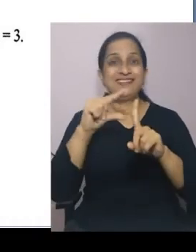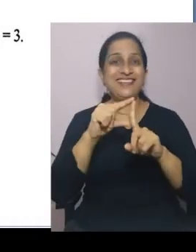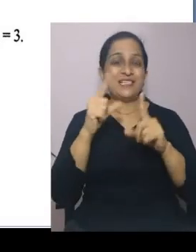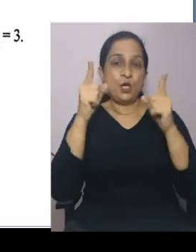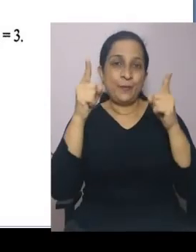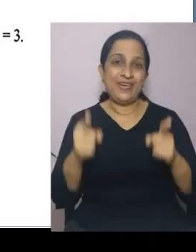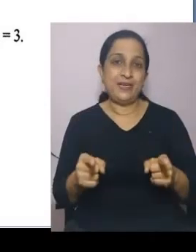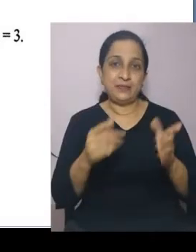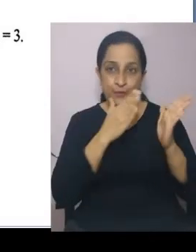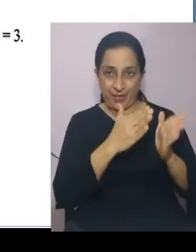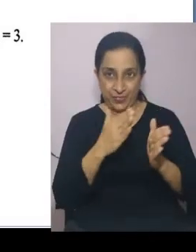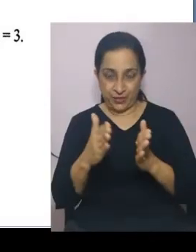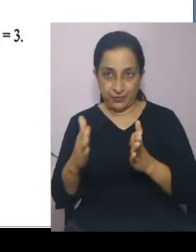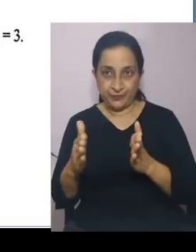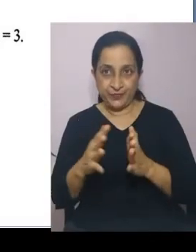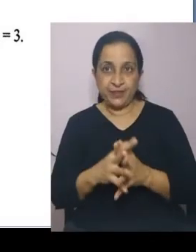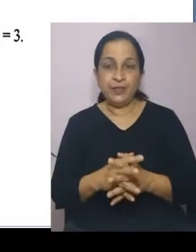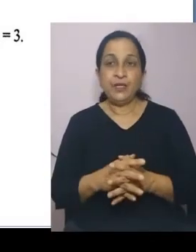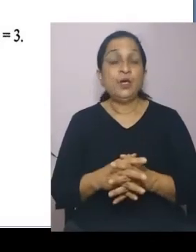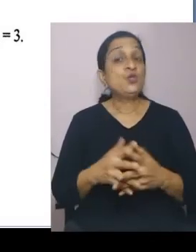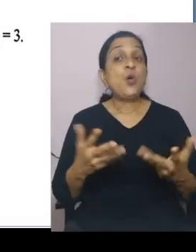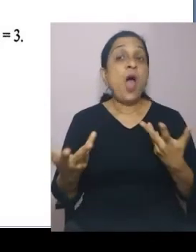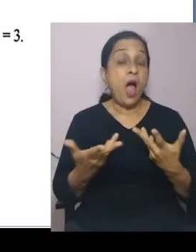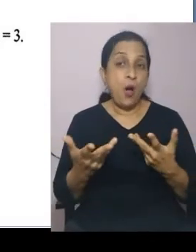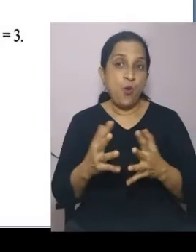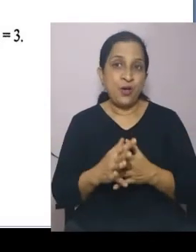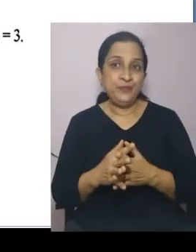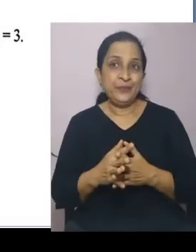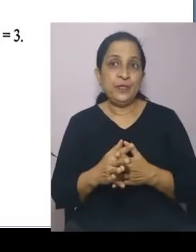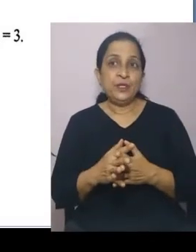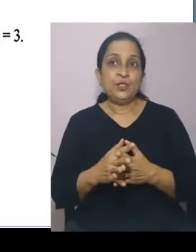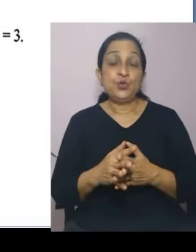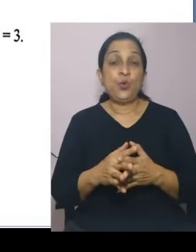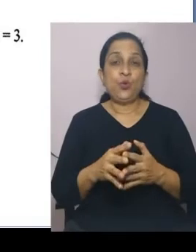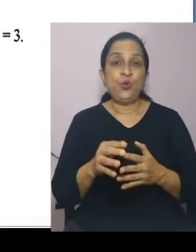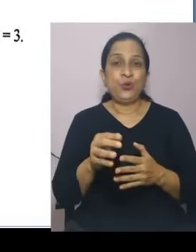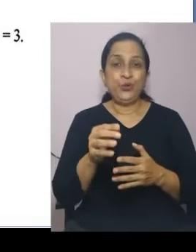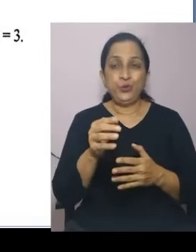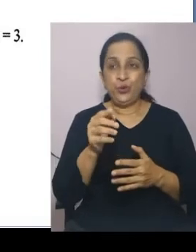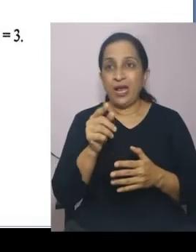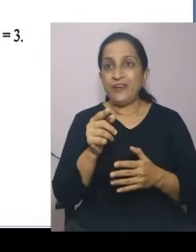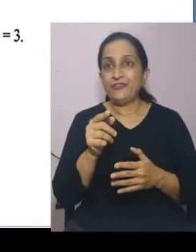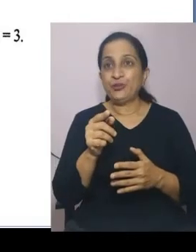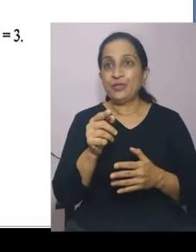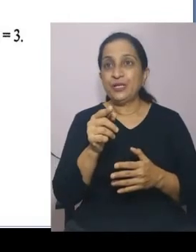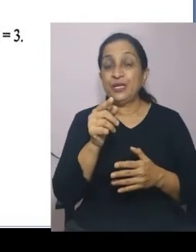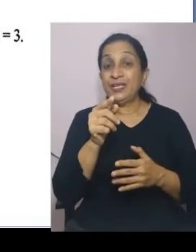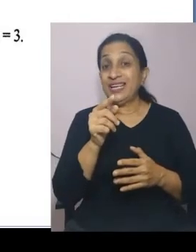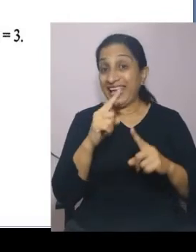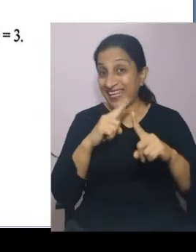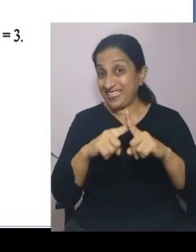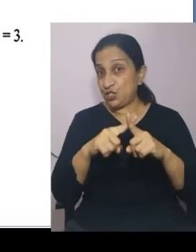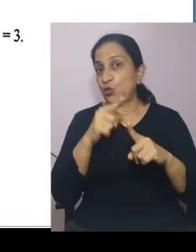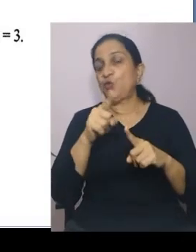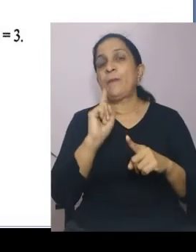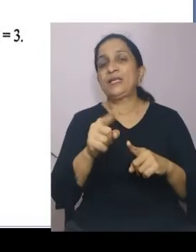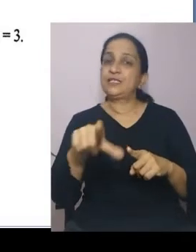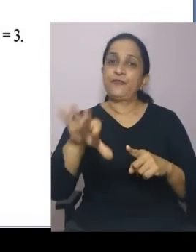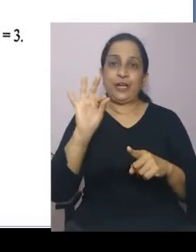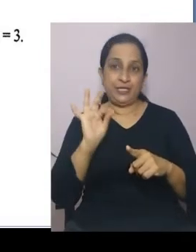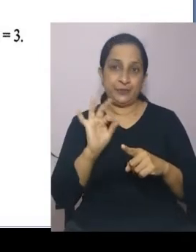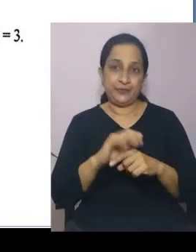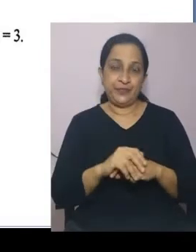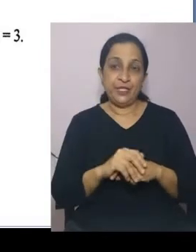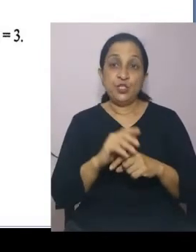Okay, so how you do? You have to solve. They are given solve for x.